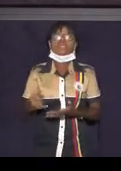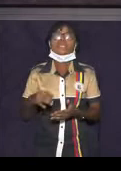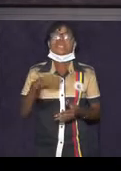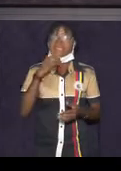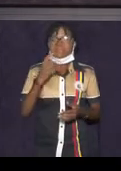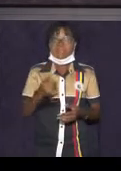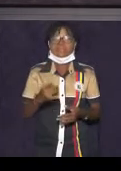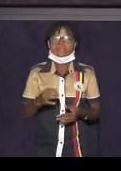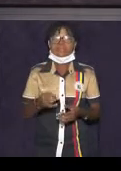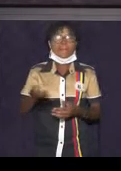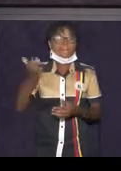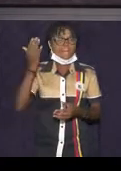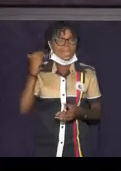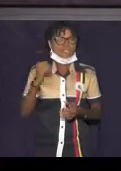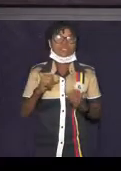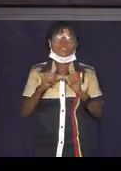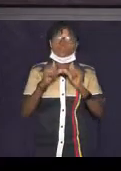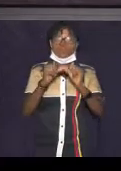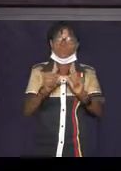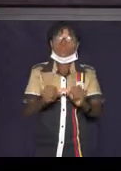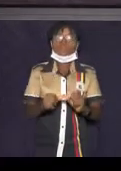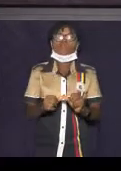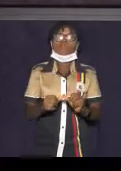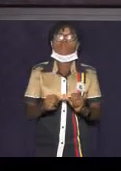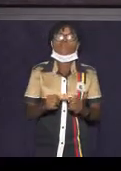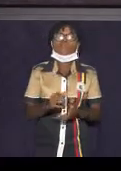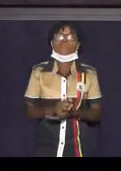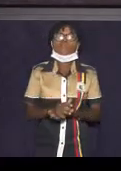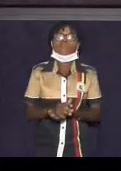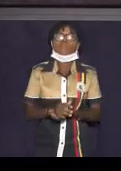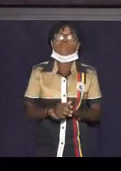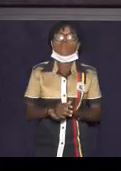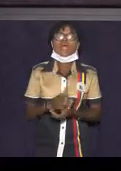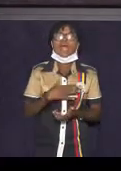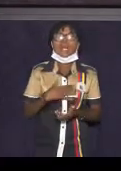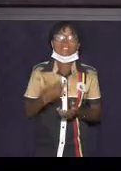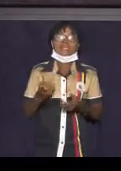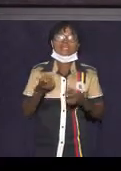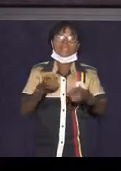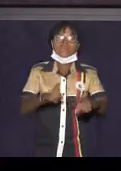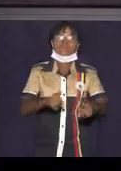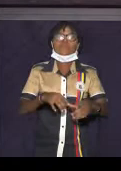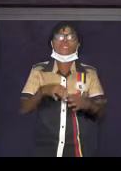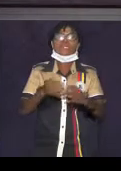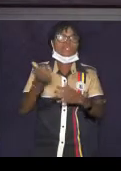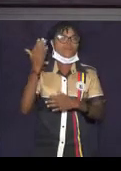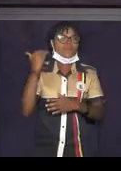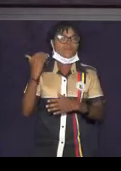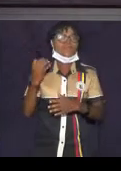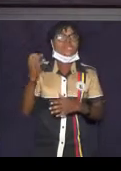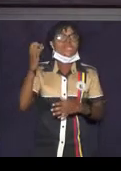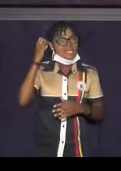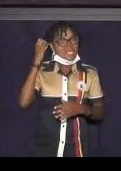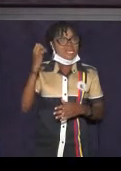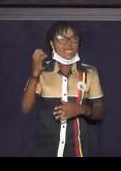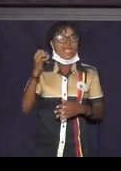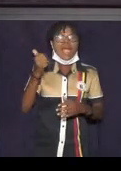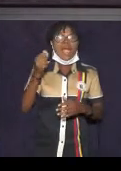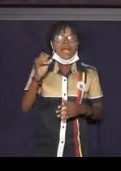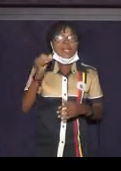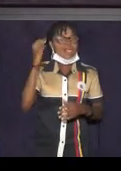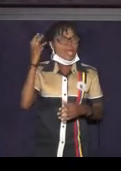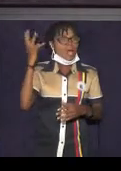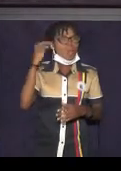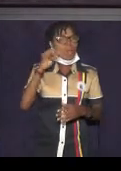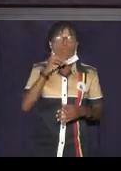The action was ongoing at the time. Yes. And it happened in the past. Ada was cooking when